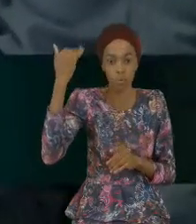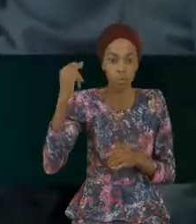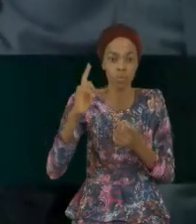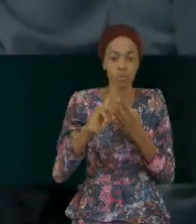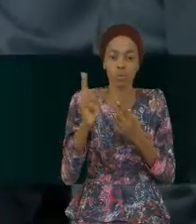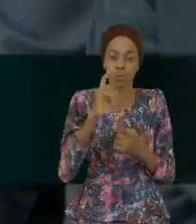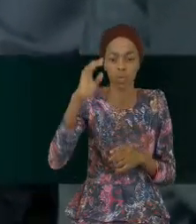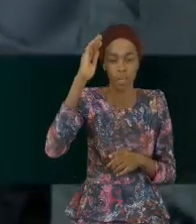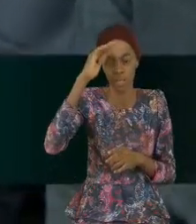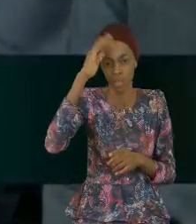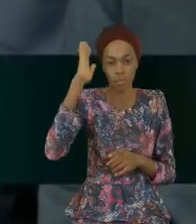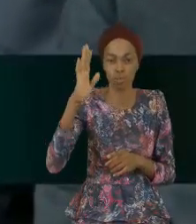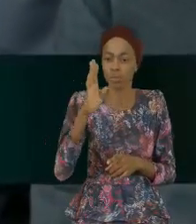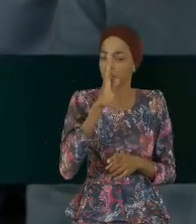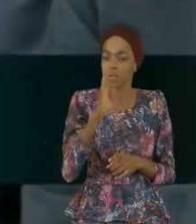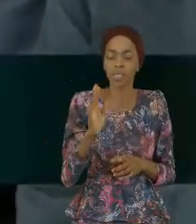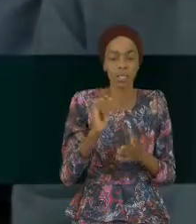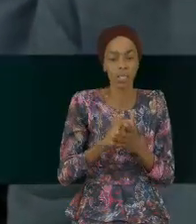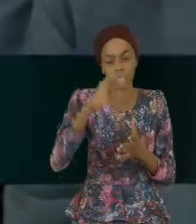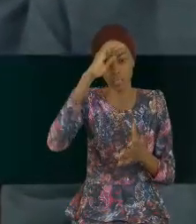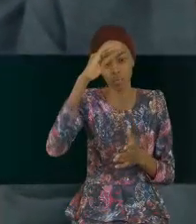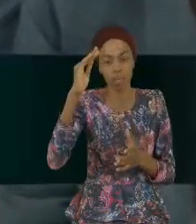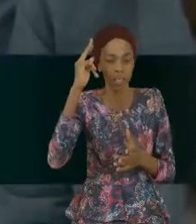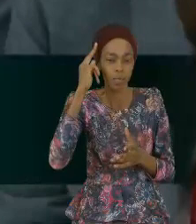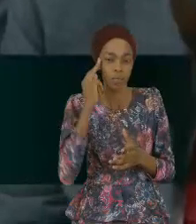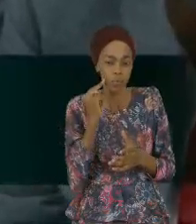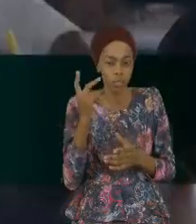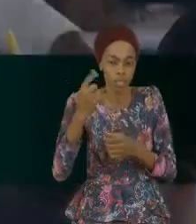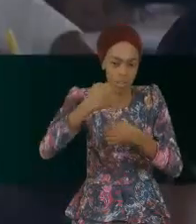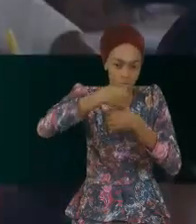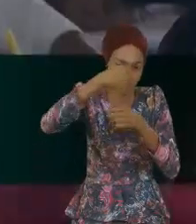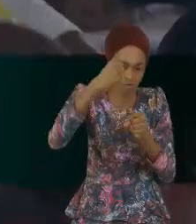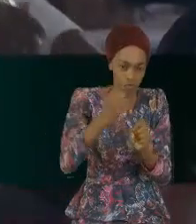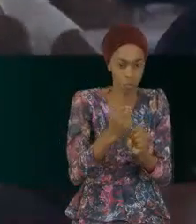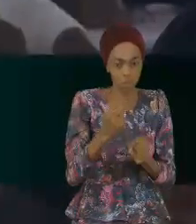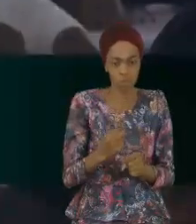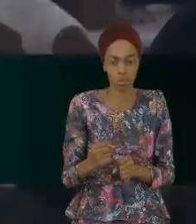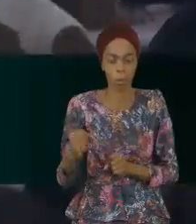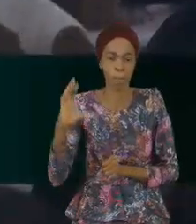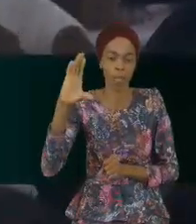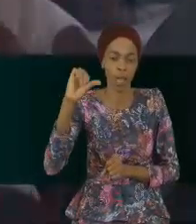be. That man, Moses, the formation. Look at Acts